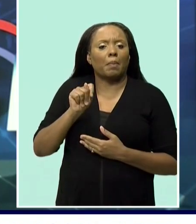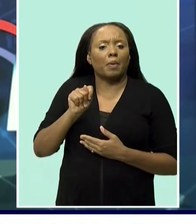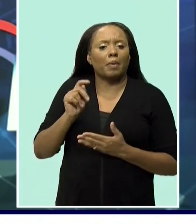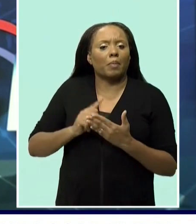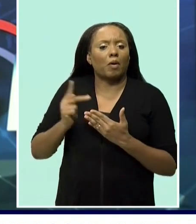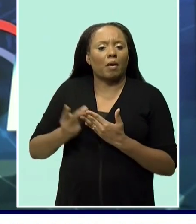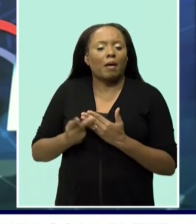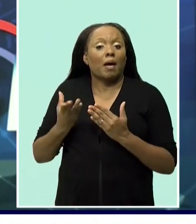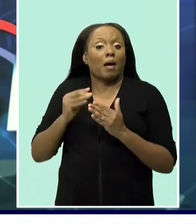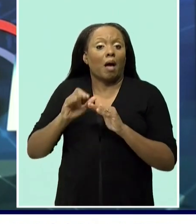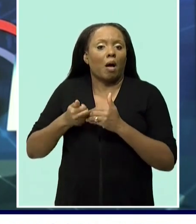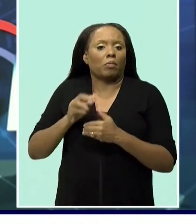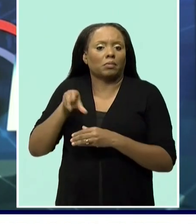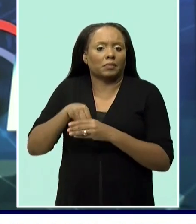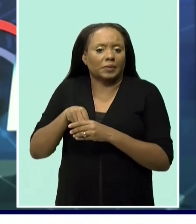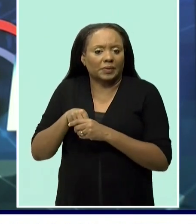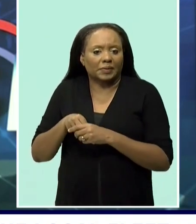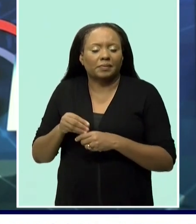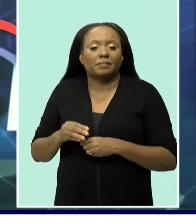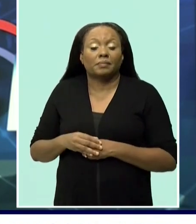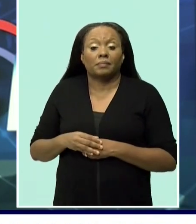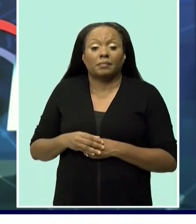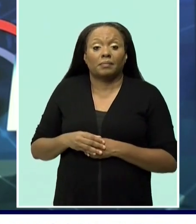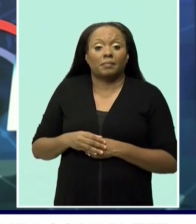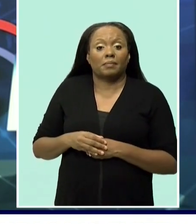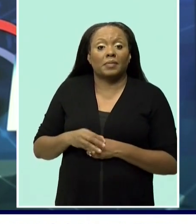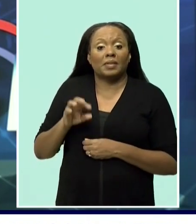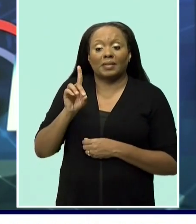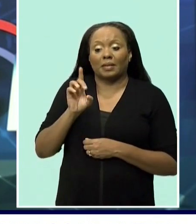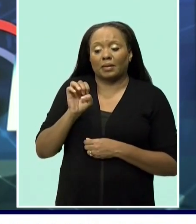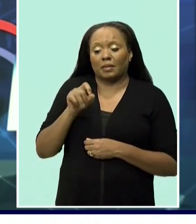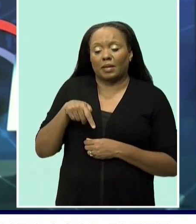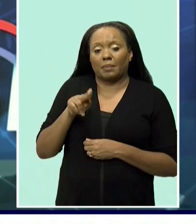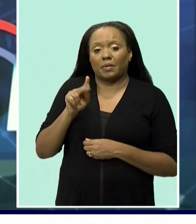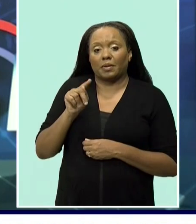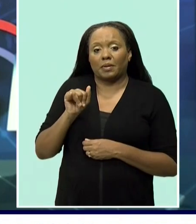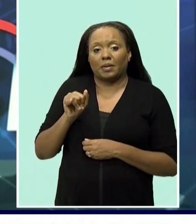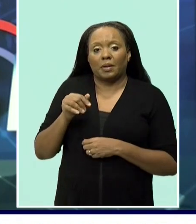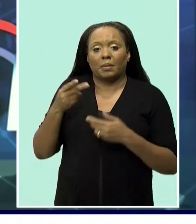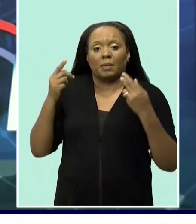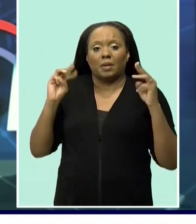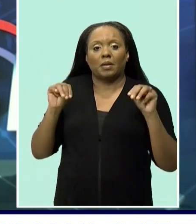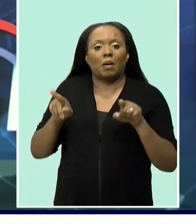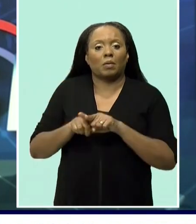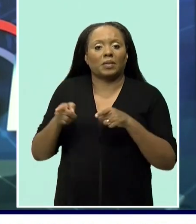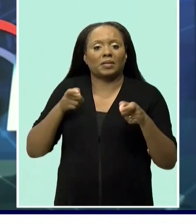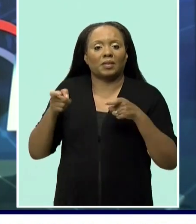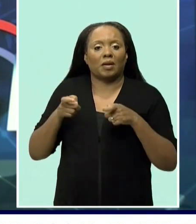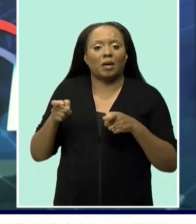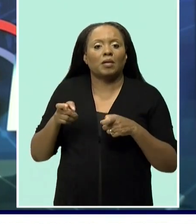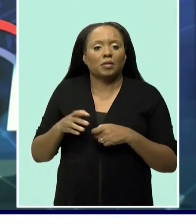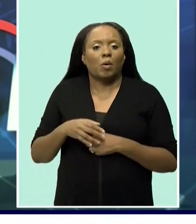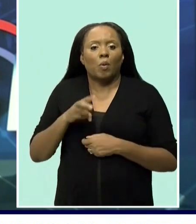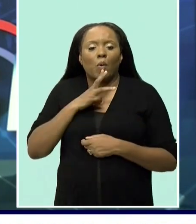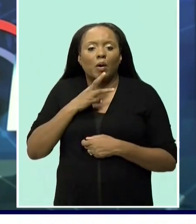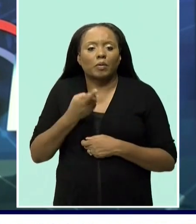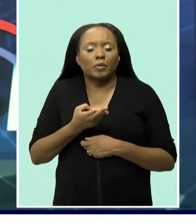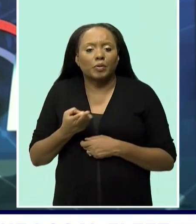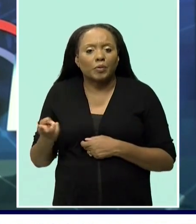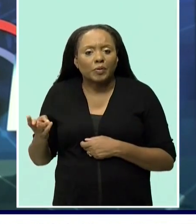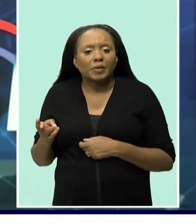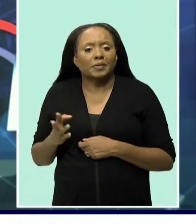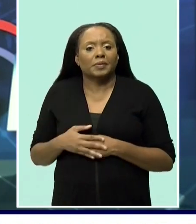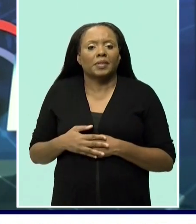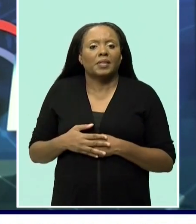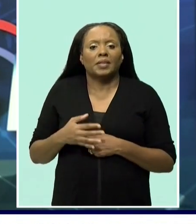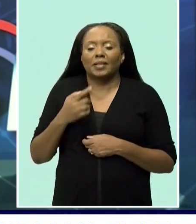regard. Ms. Bradshaw, who is also the Minister of Transport Works and Water Resources, says Barbados' electric bus fleet has made the country the envy of the